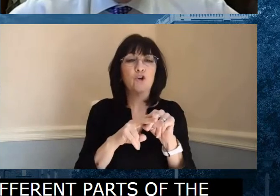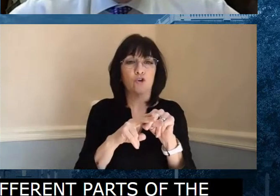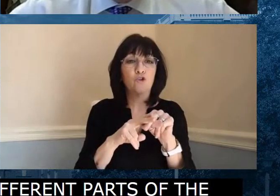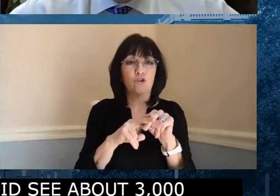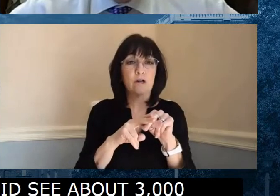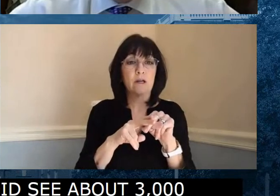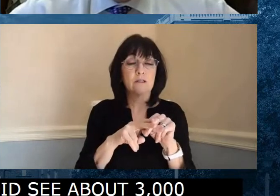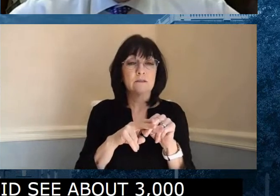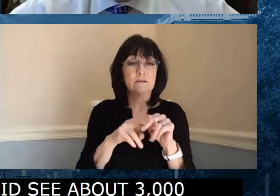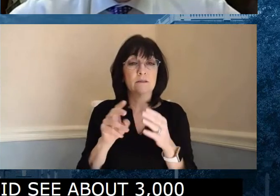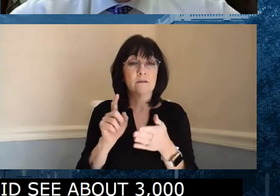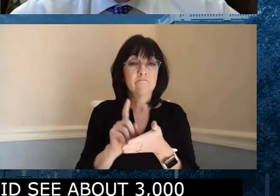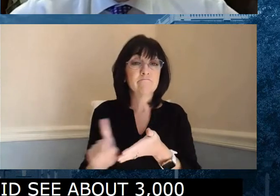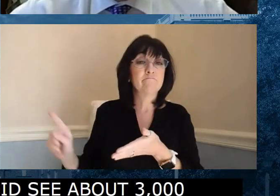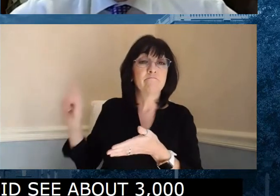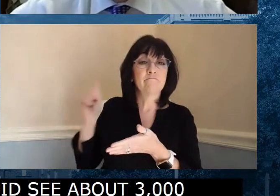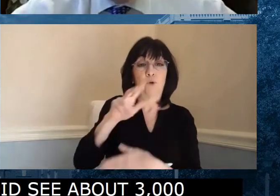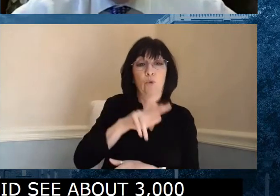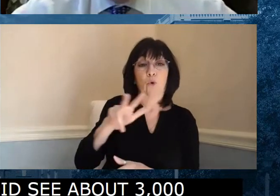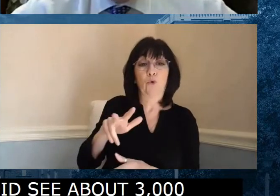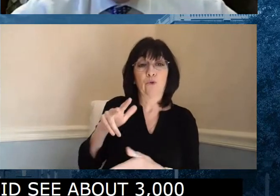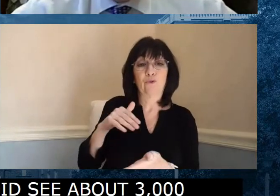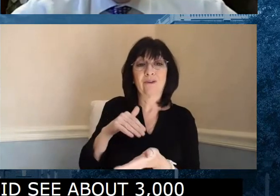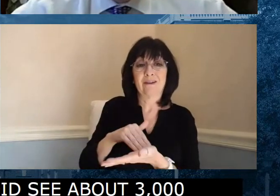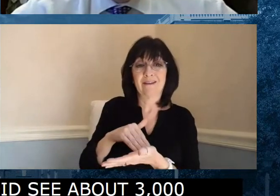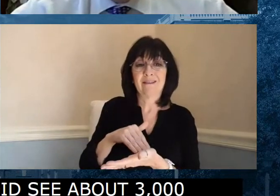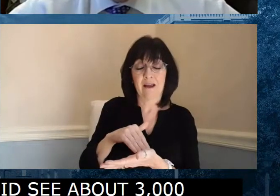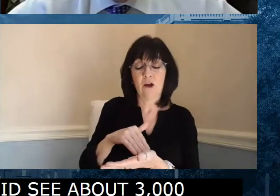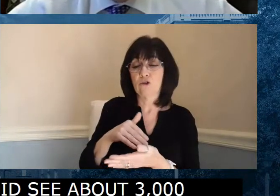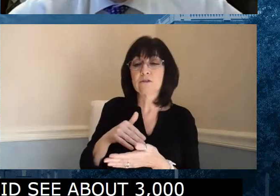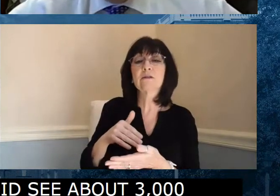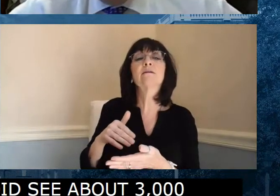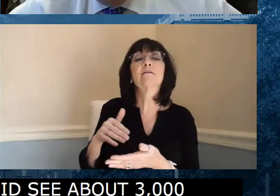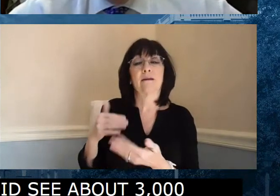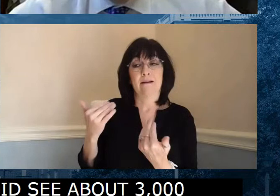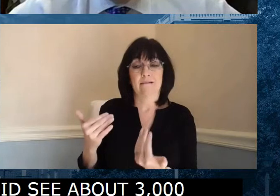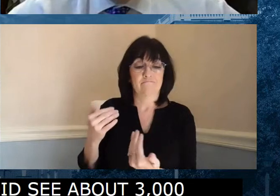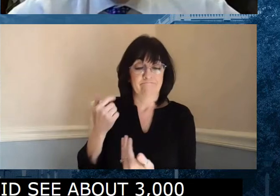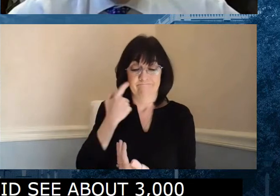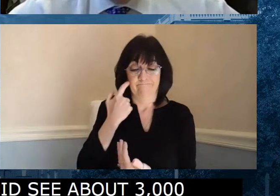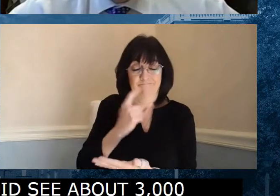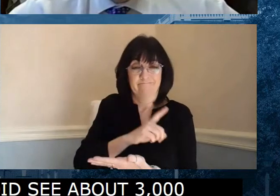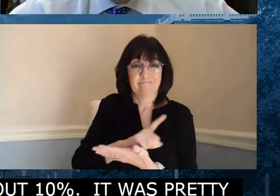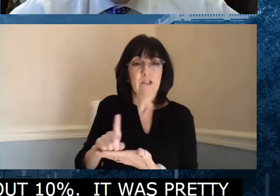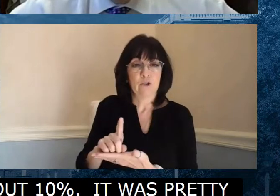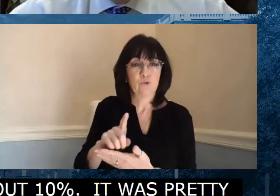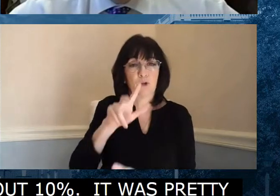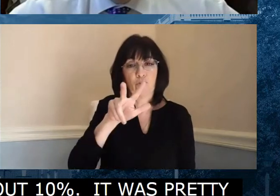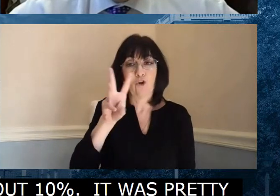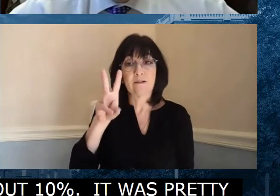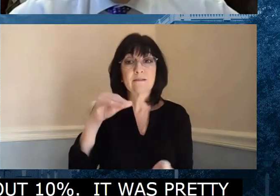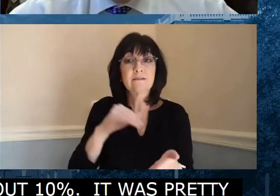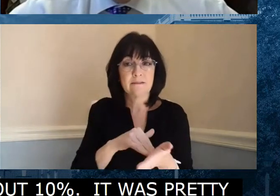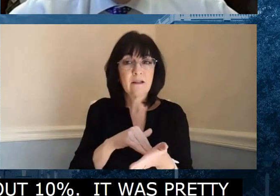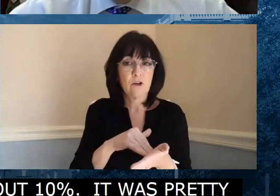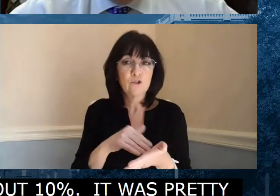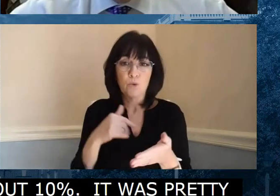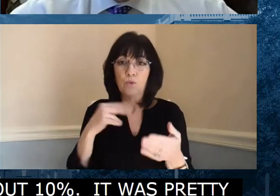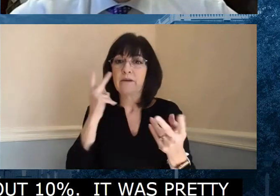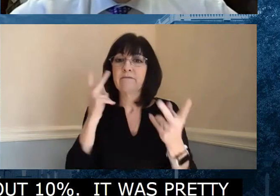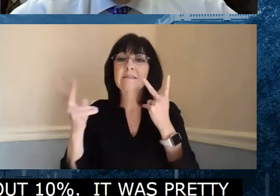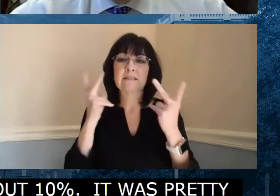It was pretty consistent across the state where we saw these numbers. And again, as Dr. Kay said, we've seen a